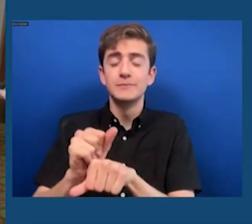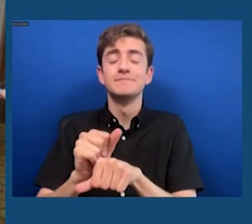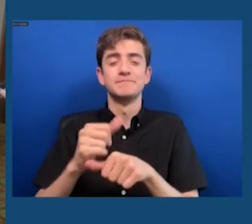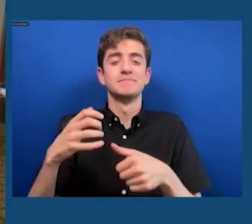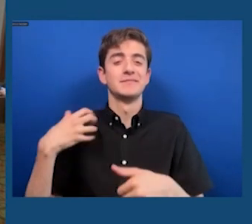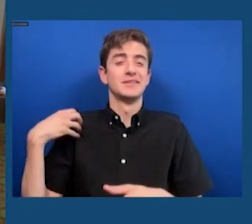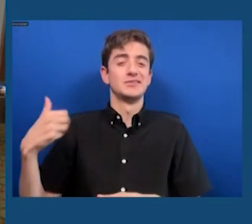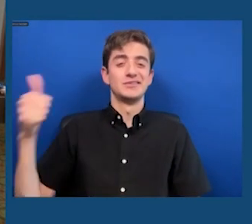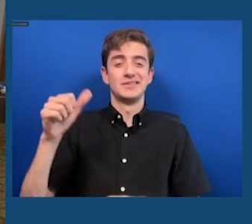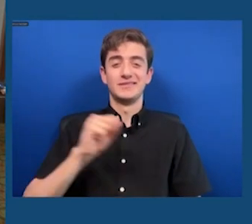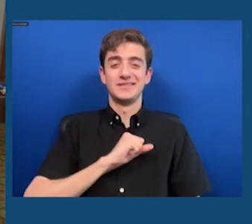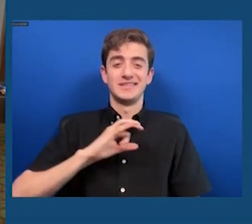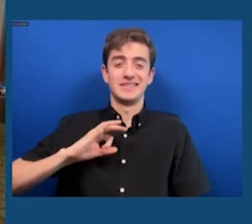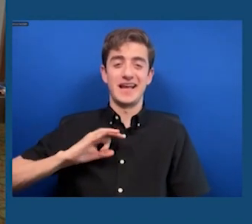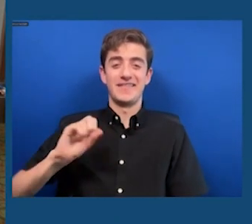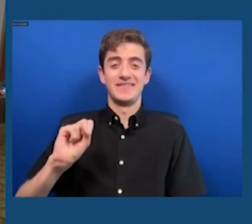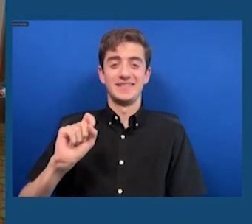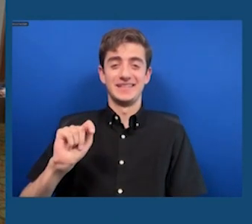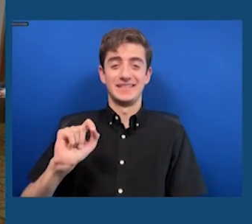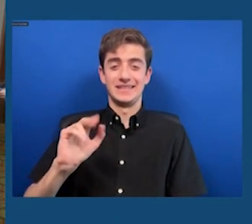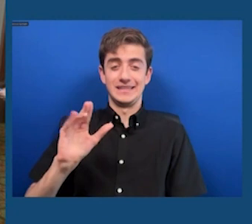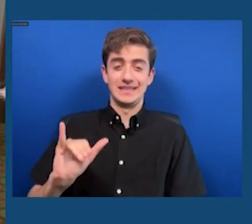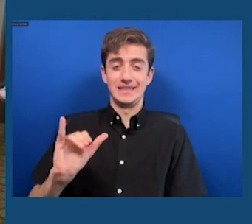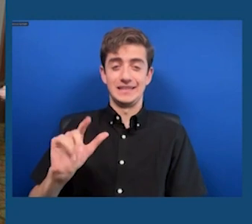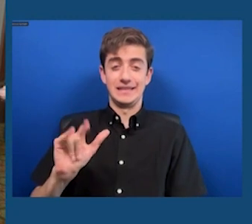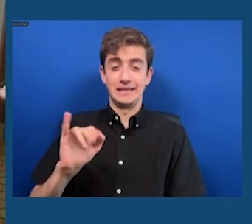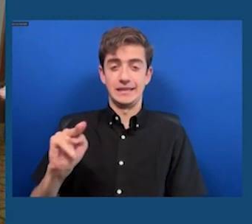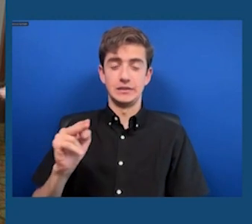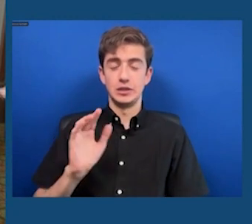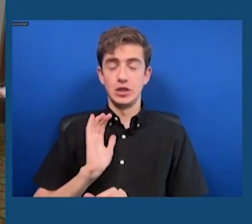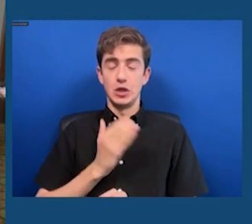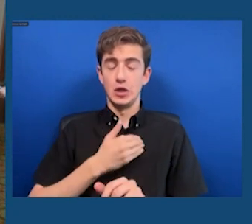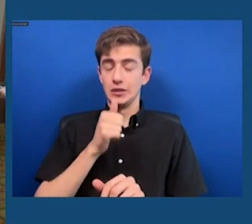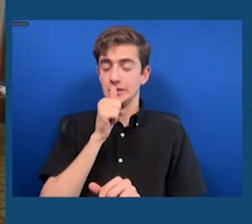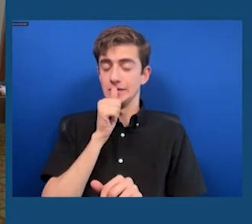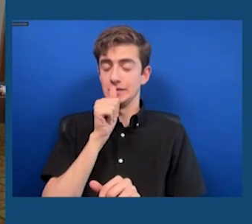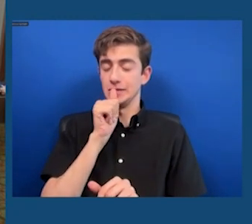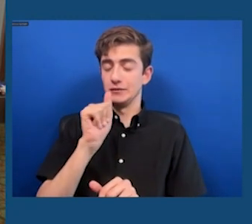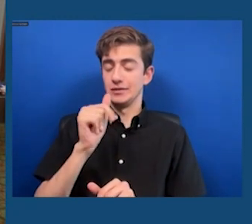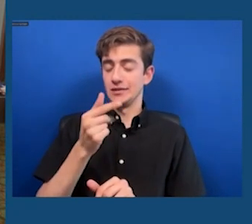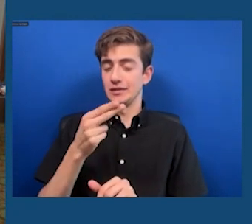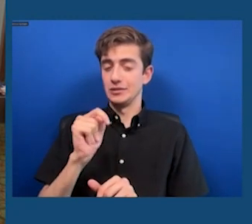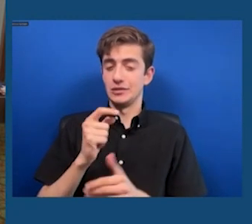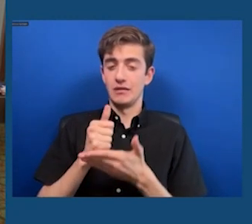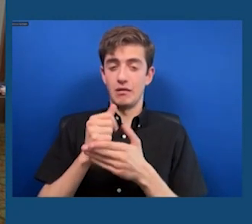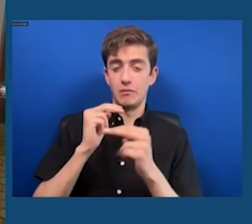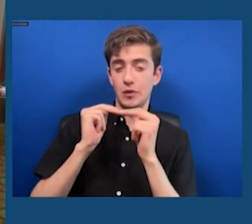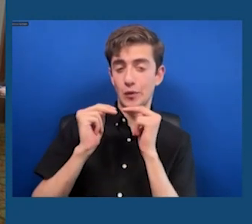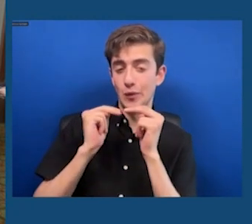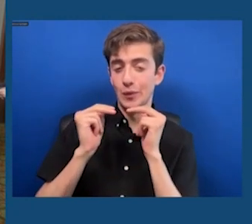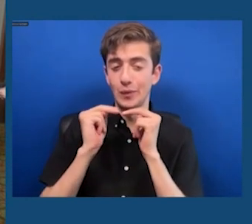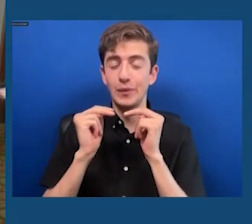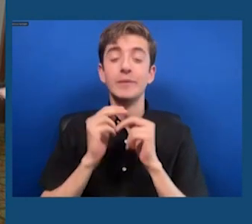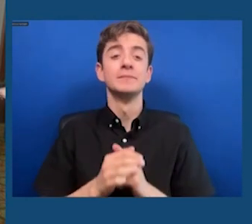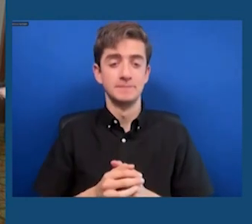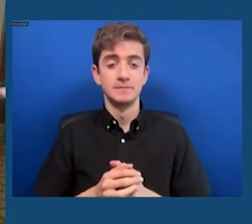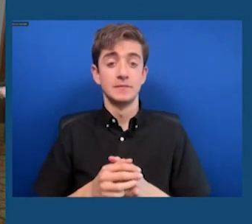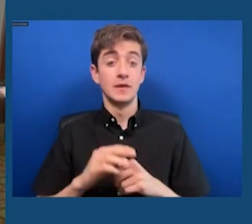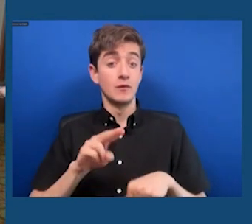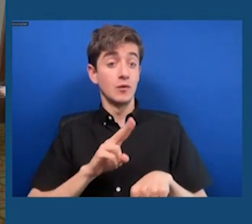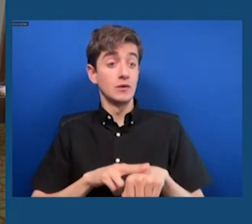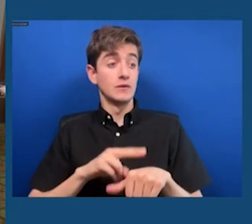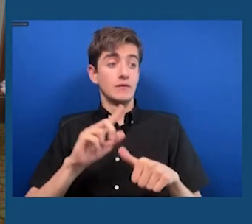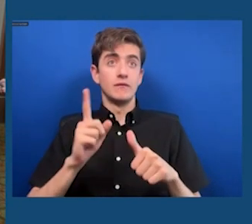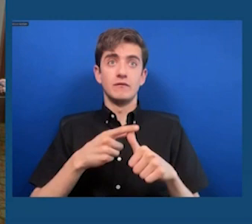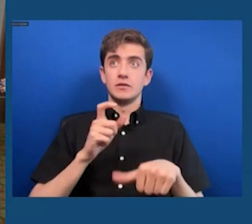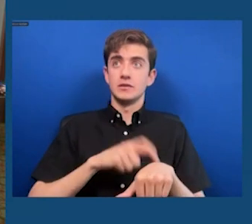to negotiate some of the hard deals as well, and I want to thank her. And of course, our first time to have as our budget director, Blake